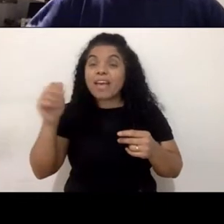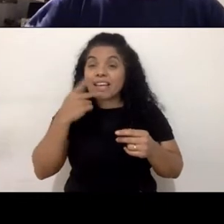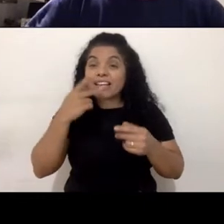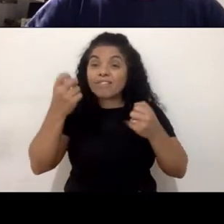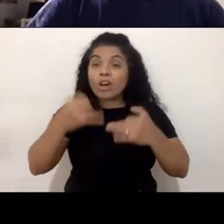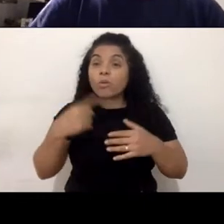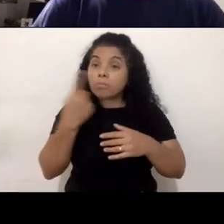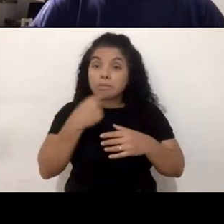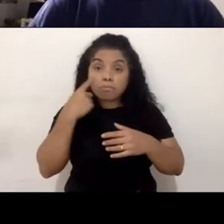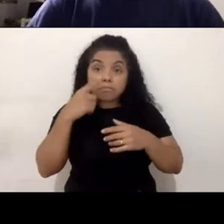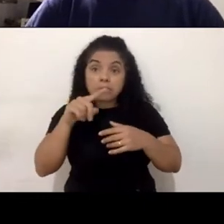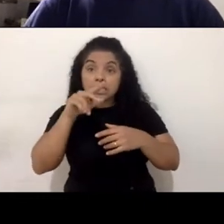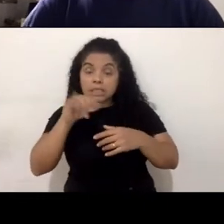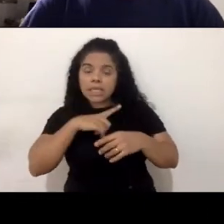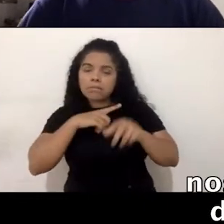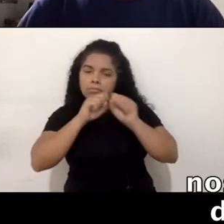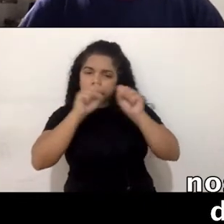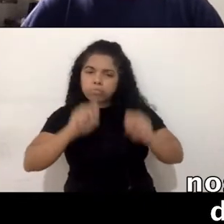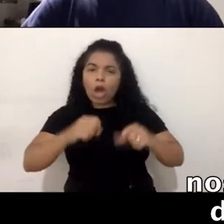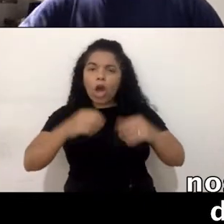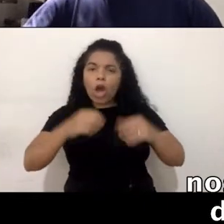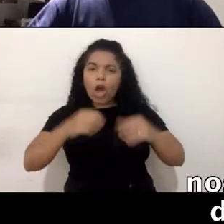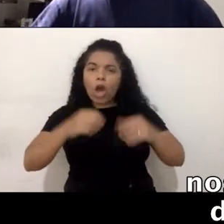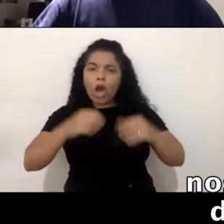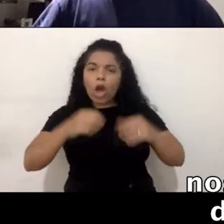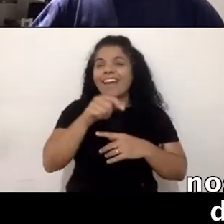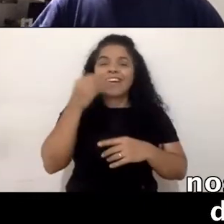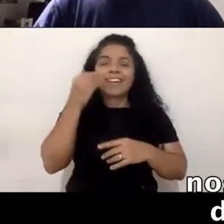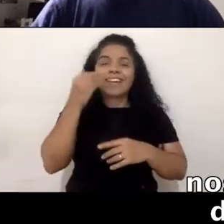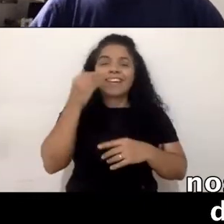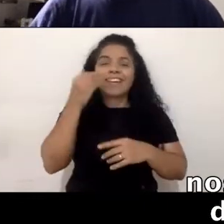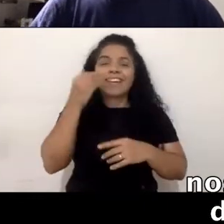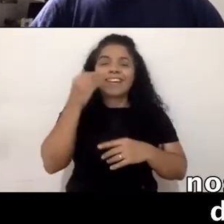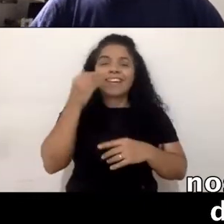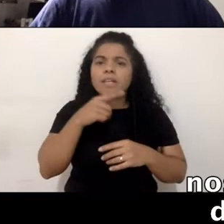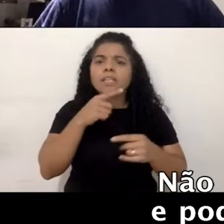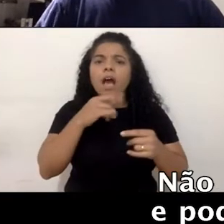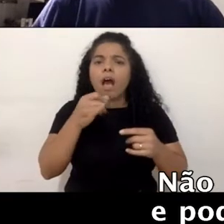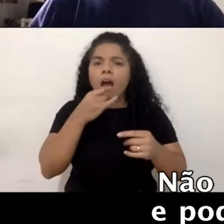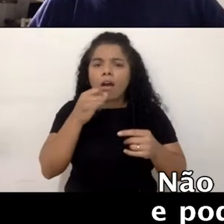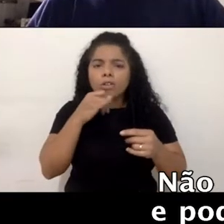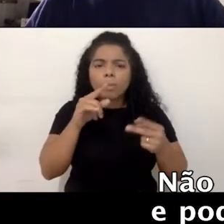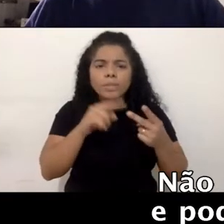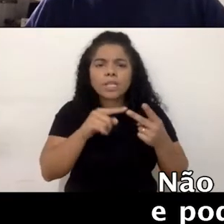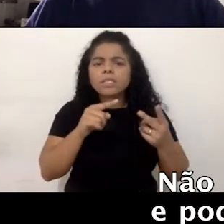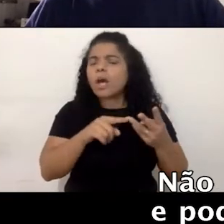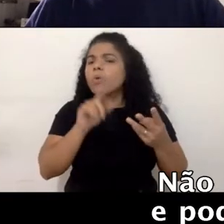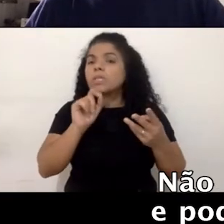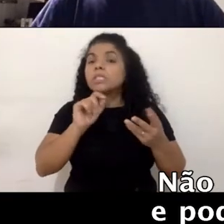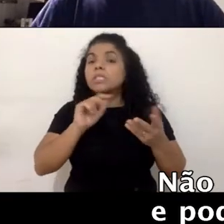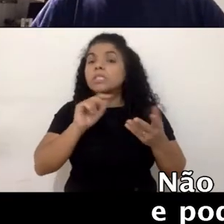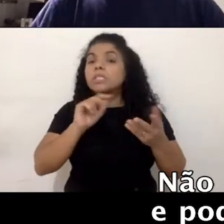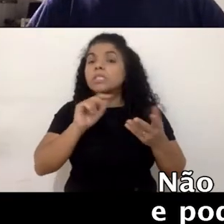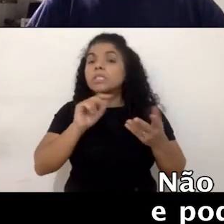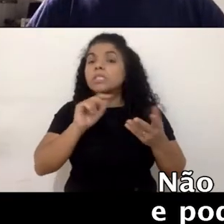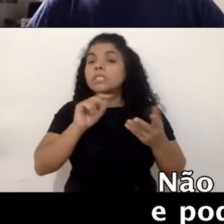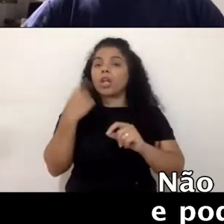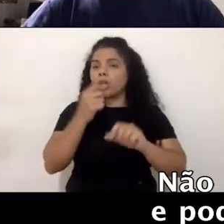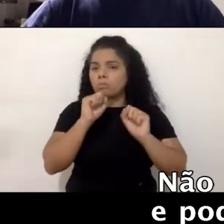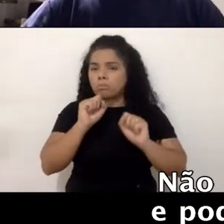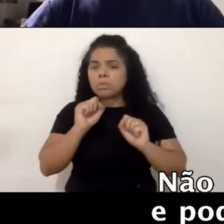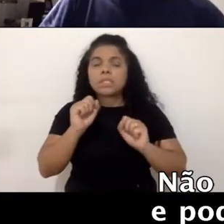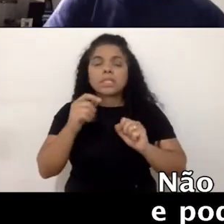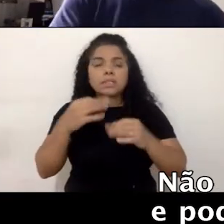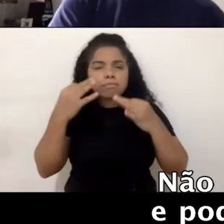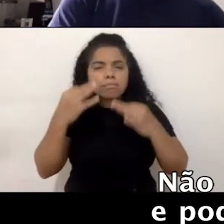automated testing that we had in place meant that we could be sure and confident the patch was good, it wasn't going to disrupt operations, and we